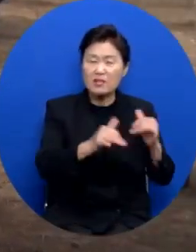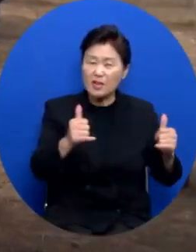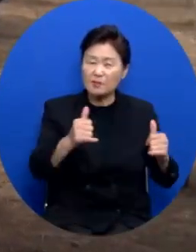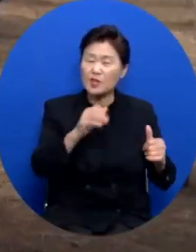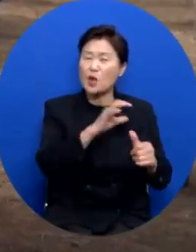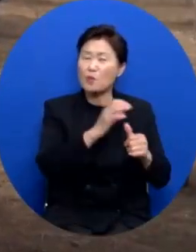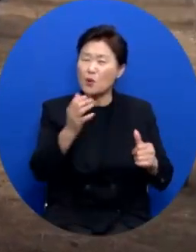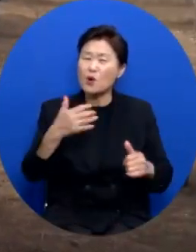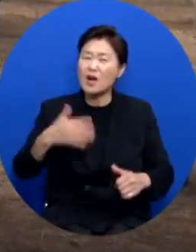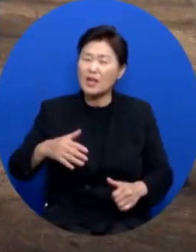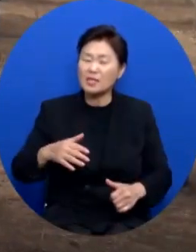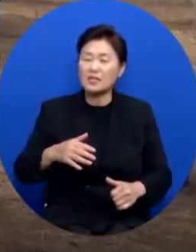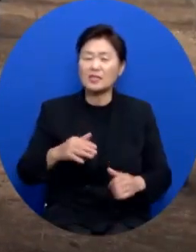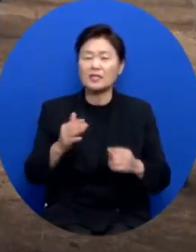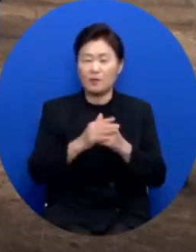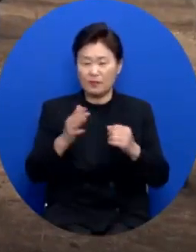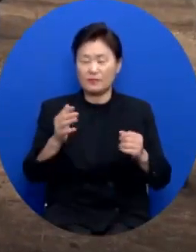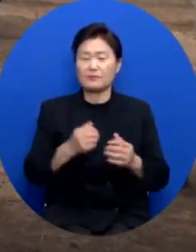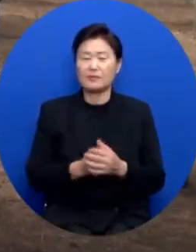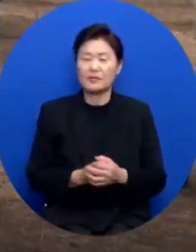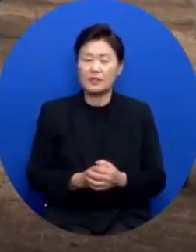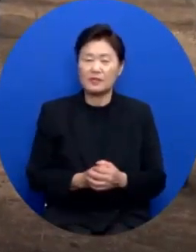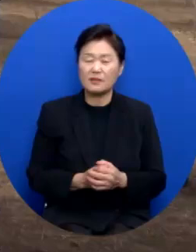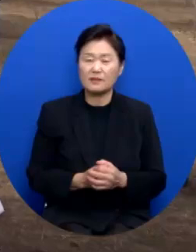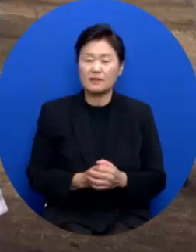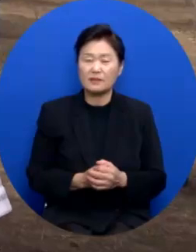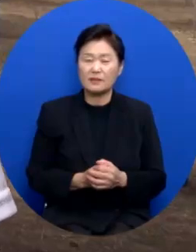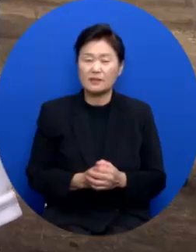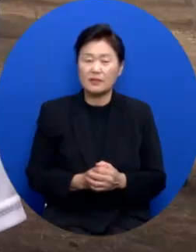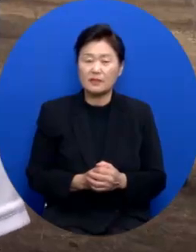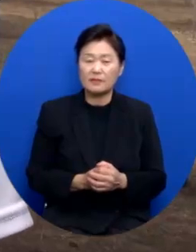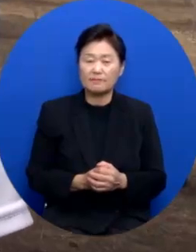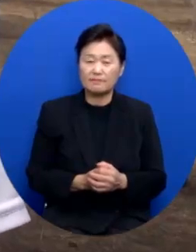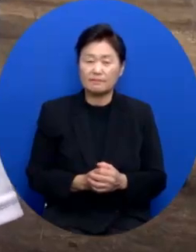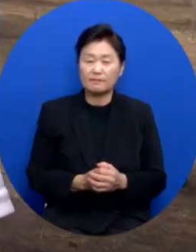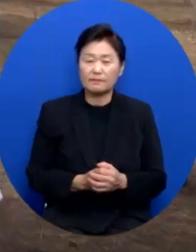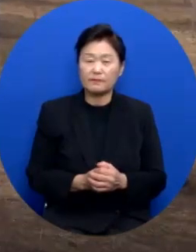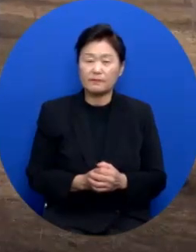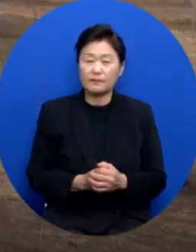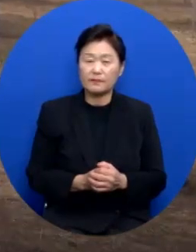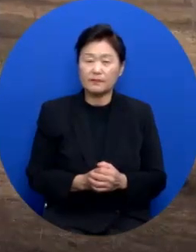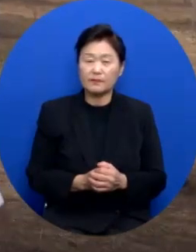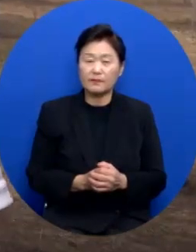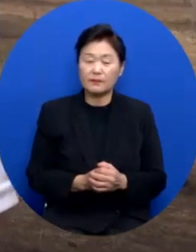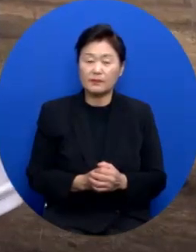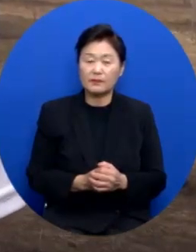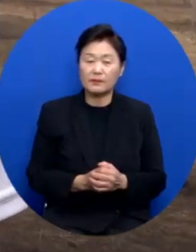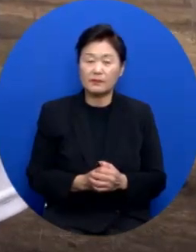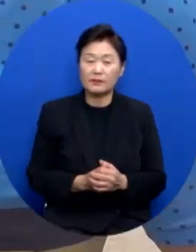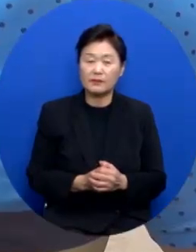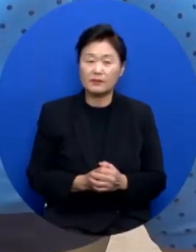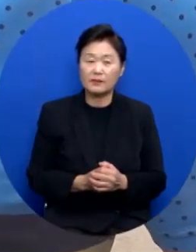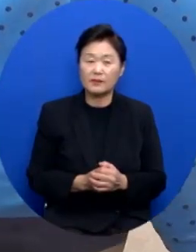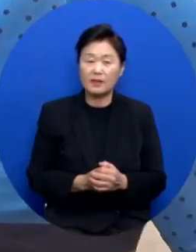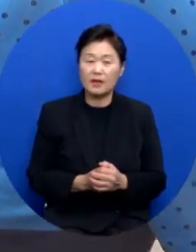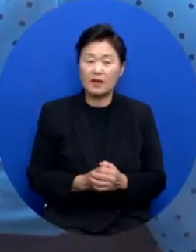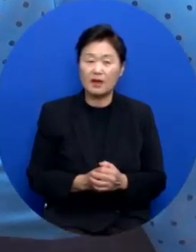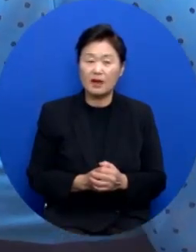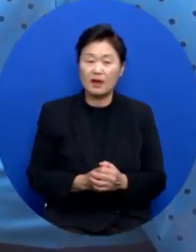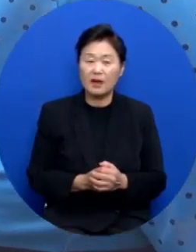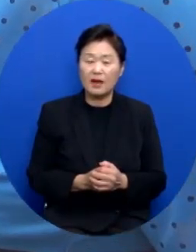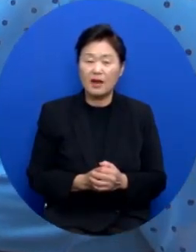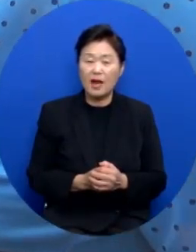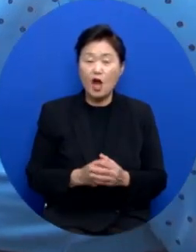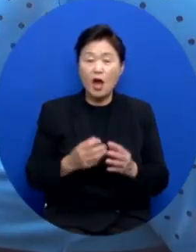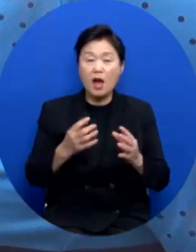the war will stop only when the hostages will be released. So all the world needs support. It's a pure humanity, nothing else. The world have